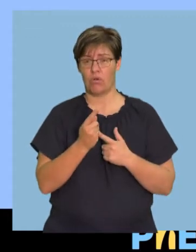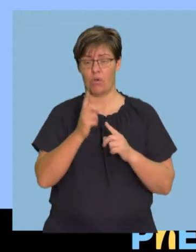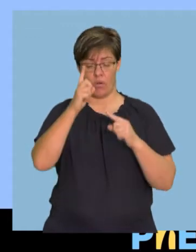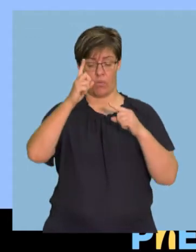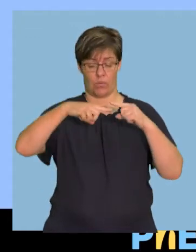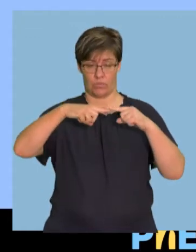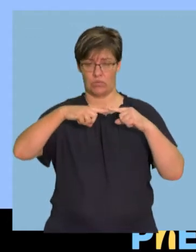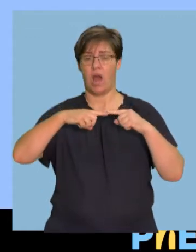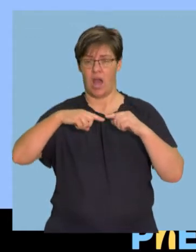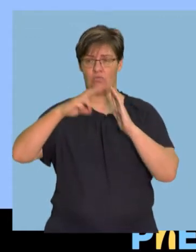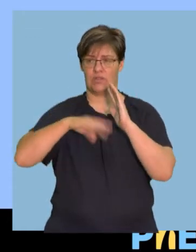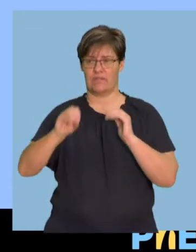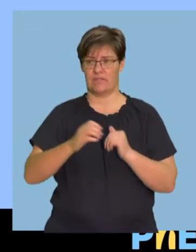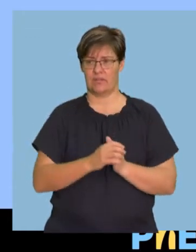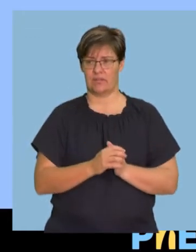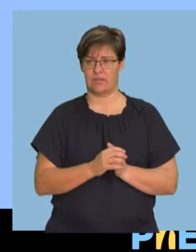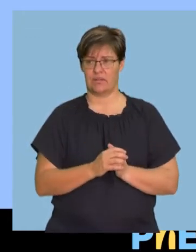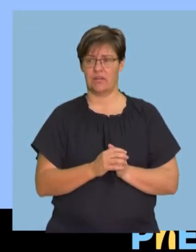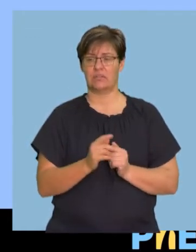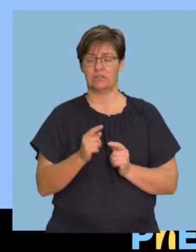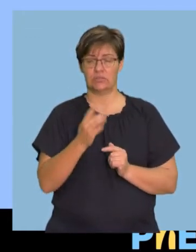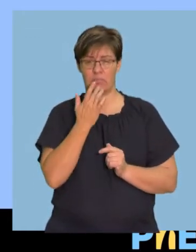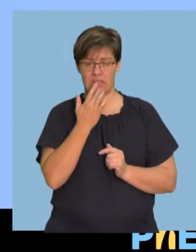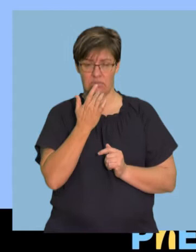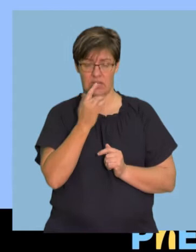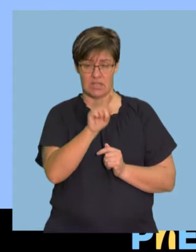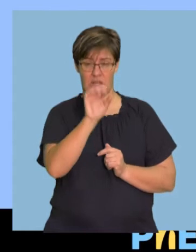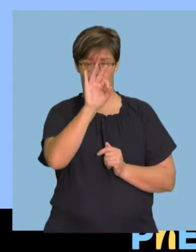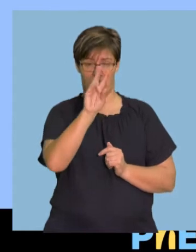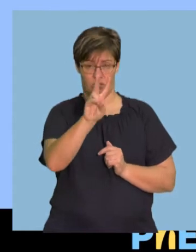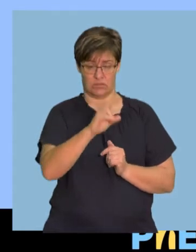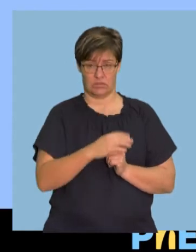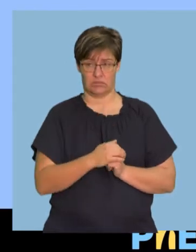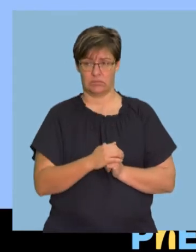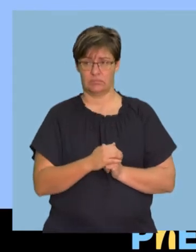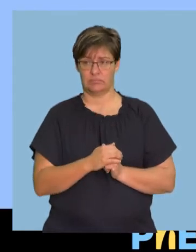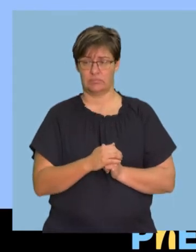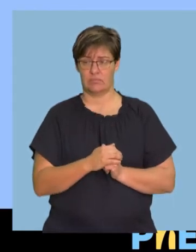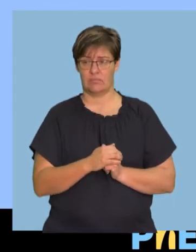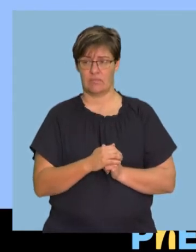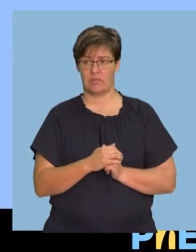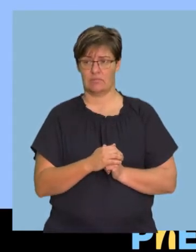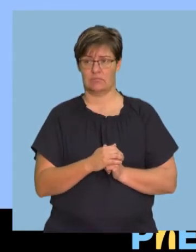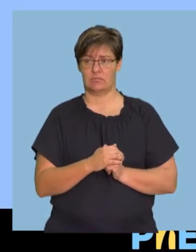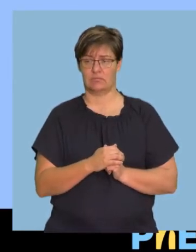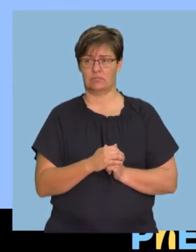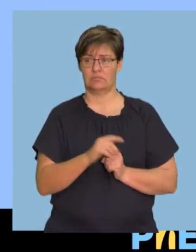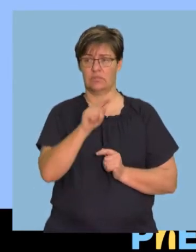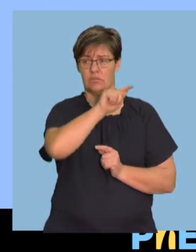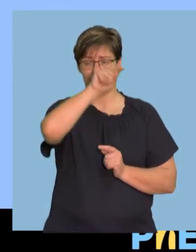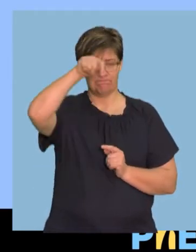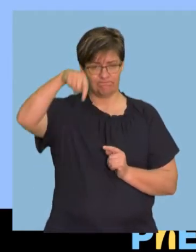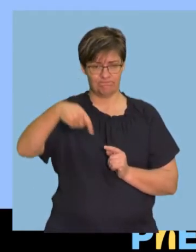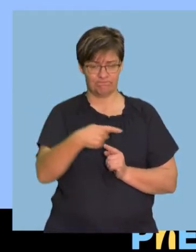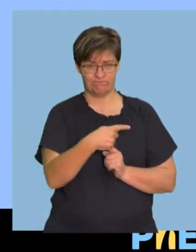there is a reading. So the voltage of the battery is 3 volts, okay, across the 10 ohm resistor.